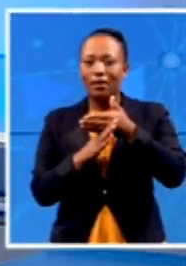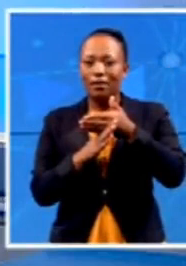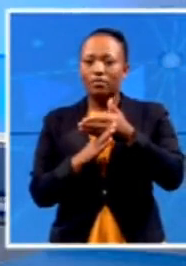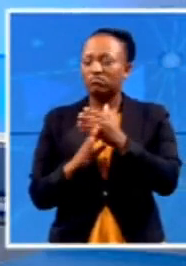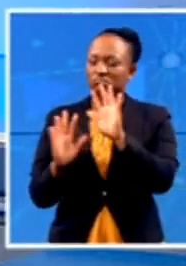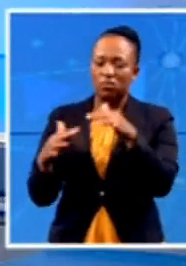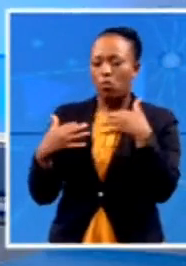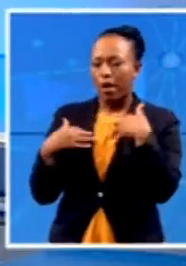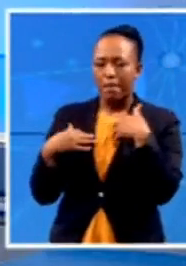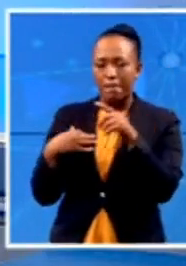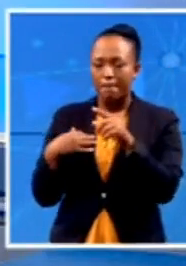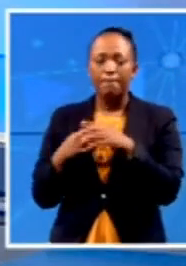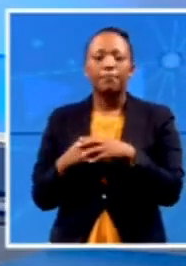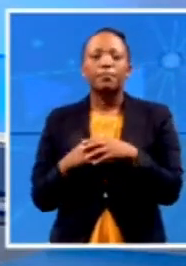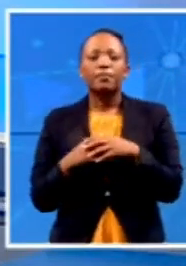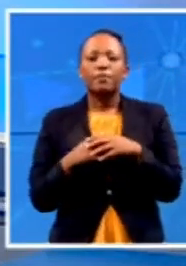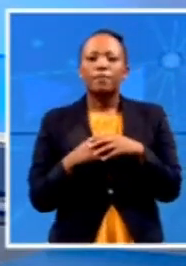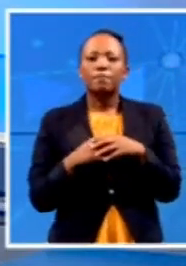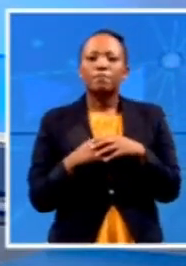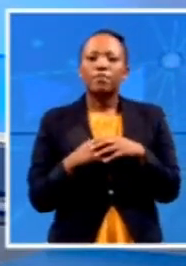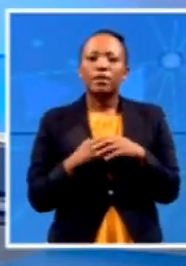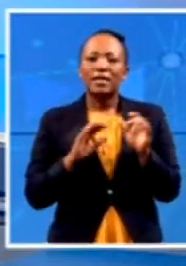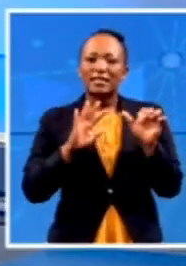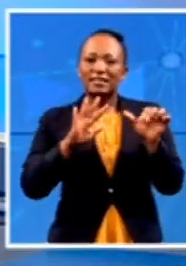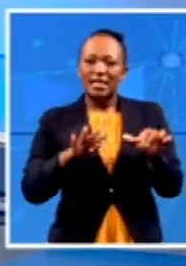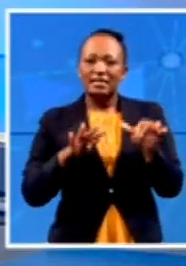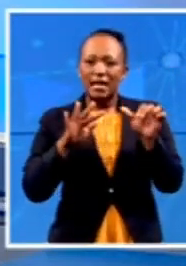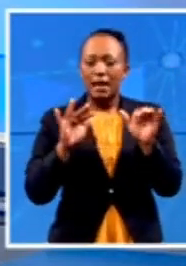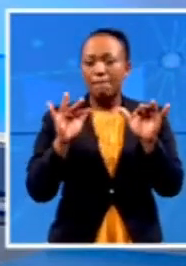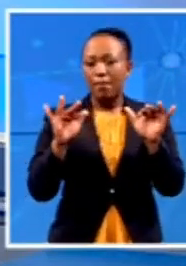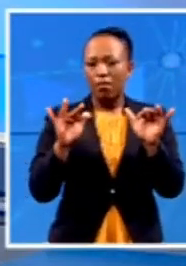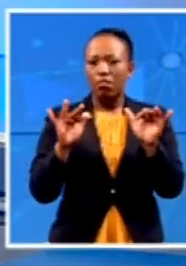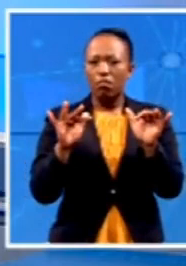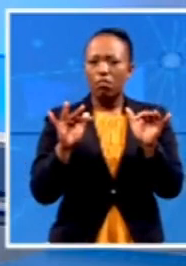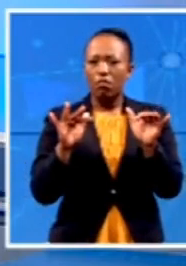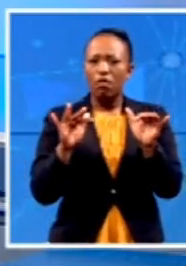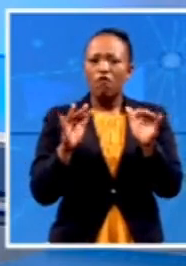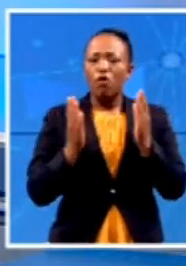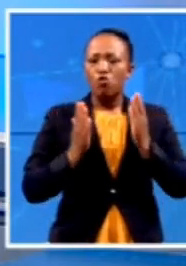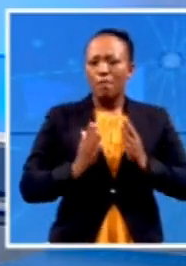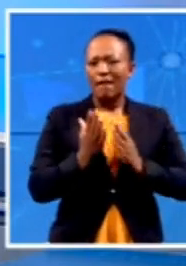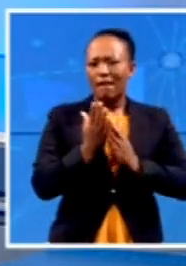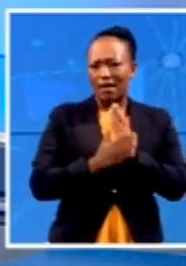honor the 16 former trialists, or treason trialists, on Human Rights Month?